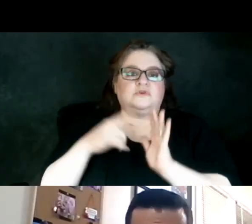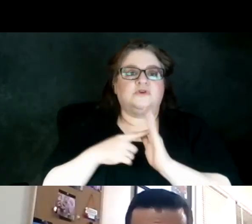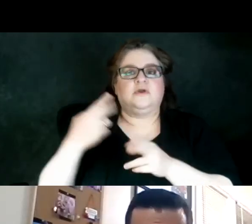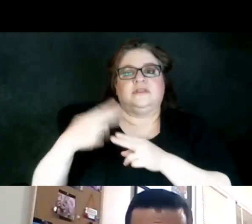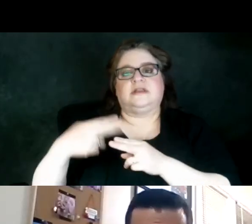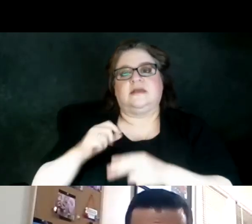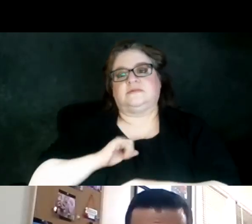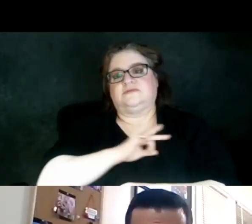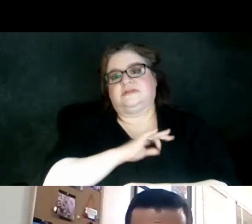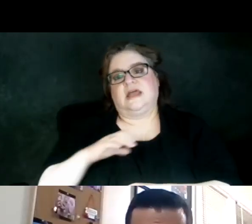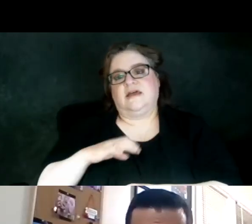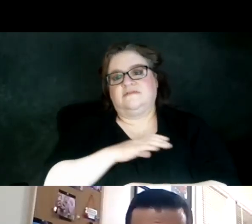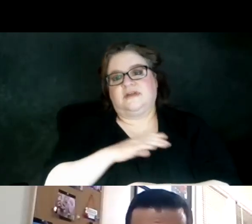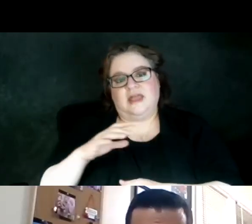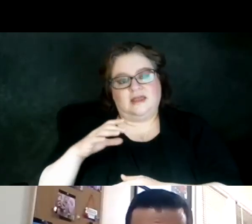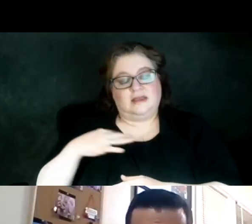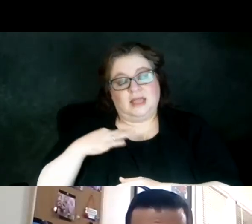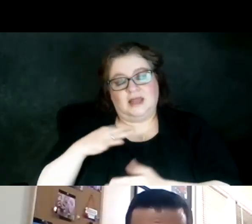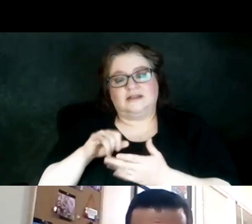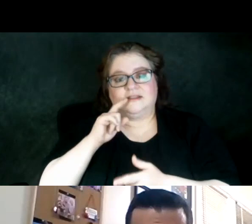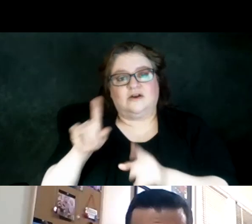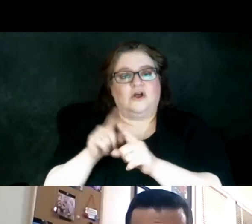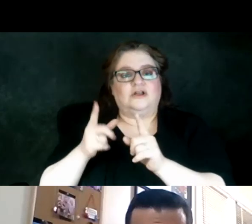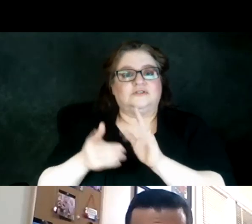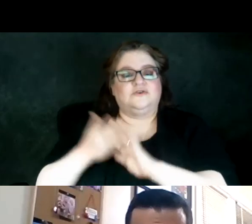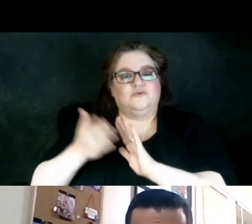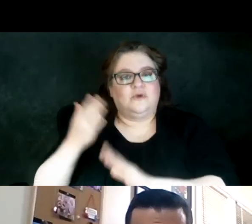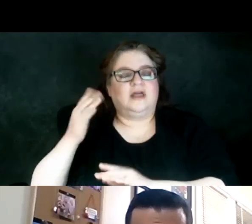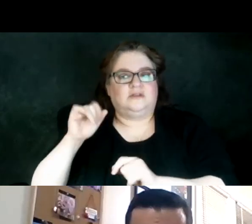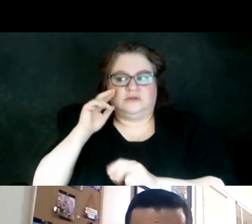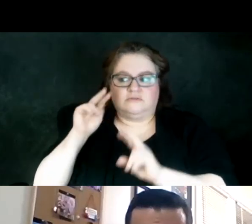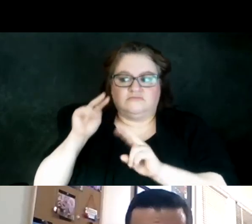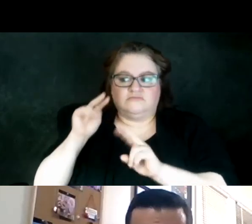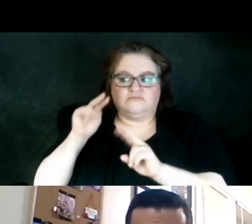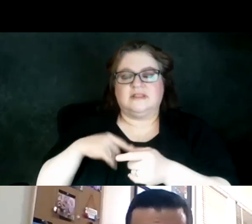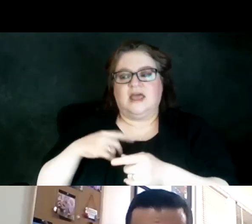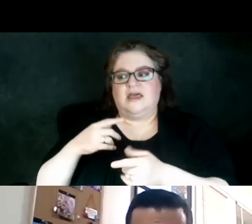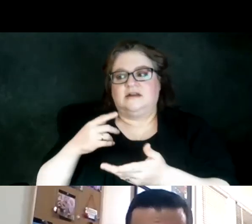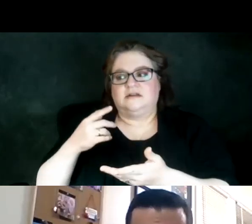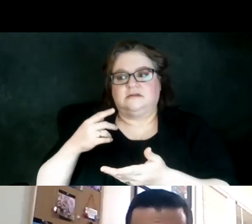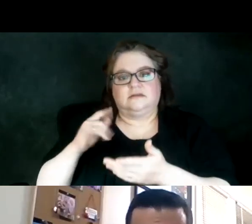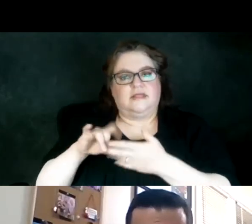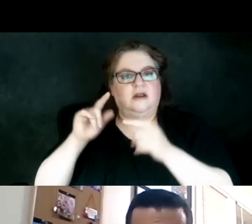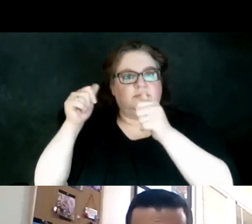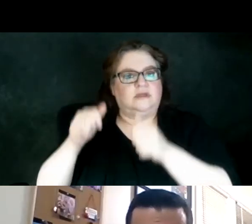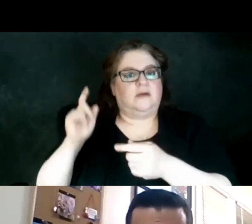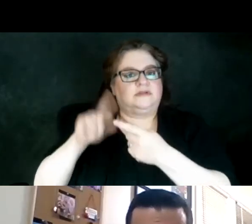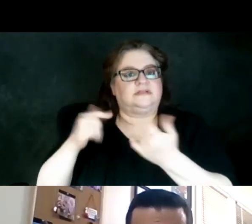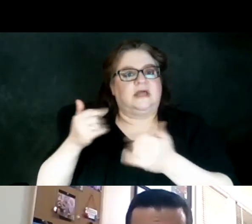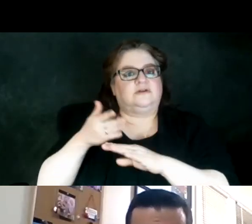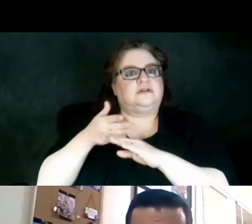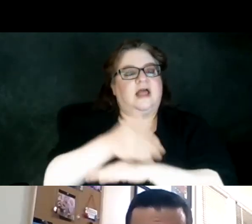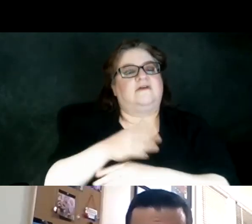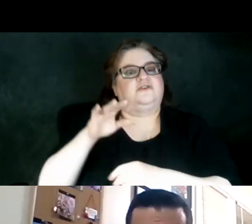staff candidates that are also running. So you can go look at that. That will be up from now until post-election. You can see that in